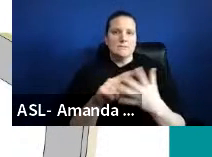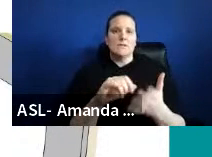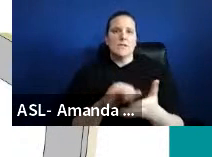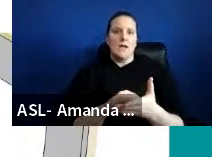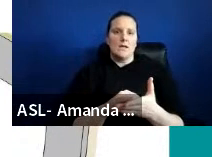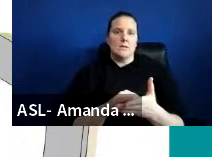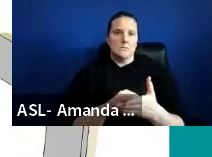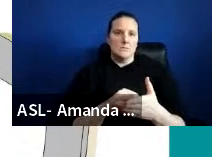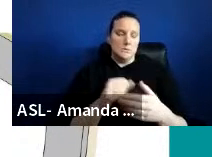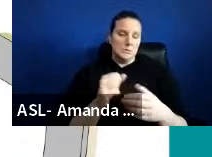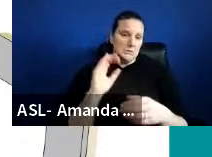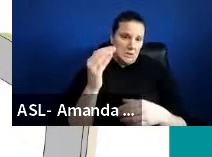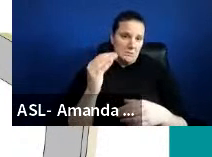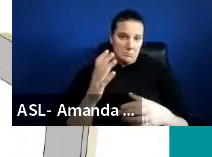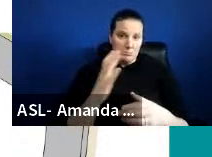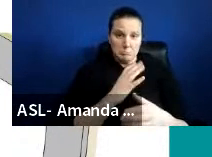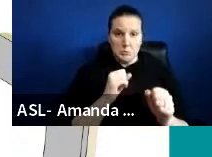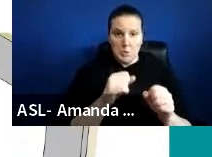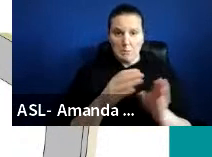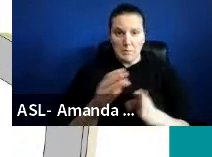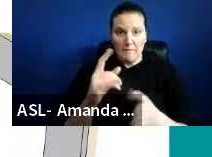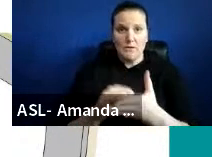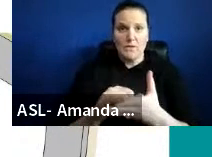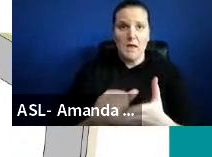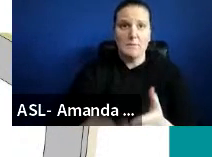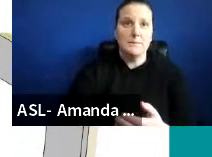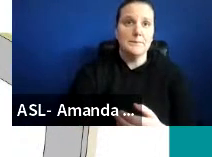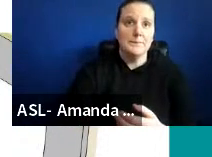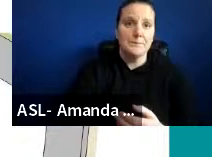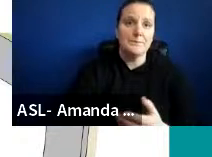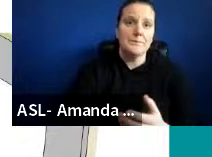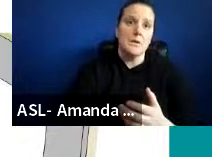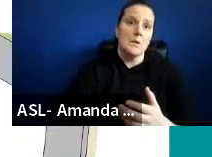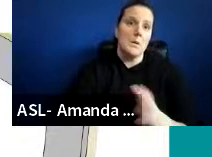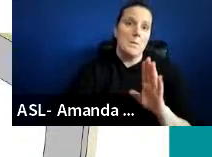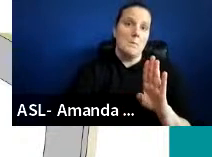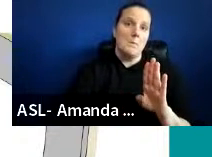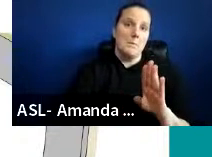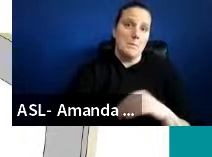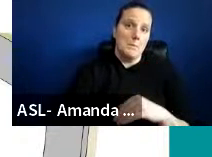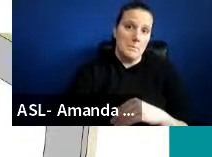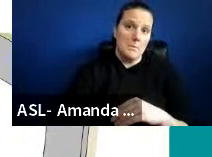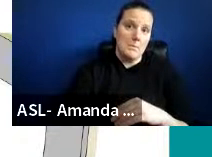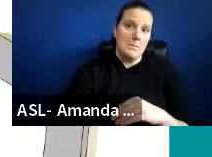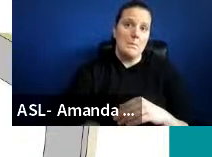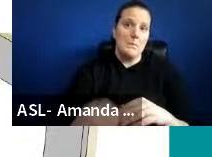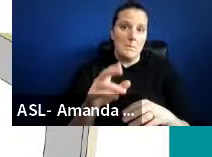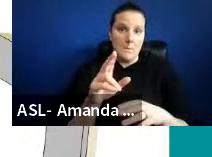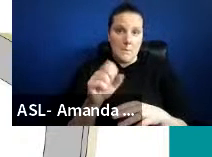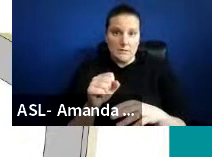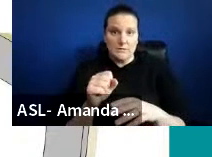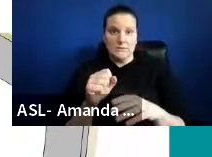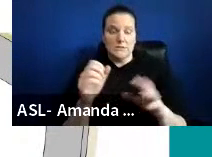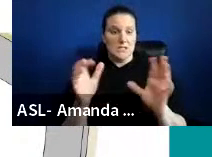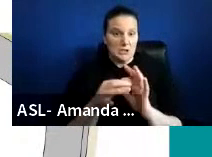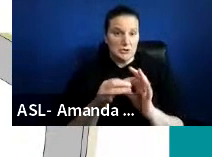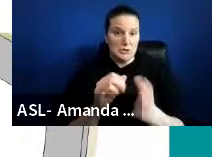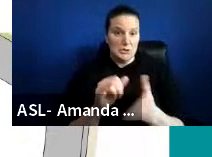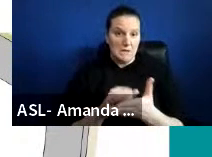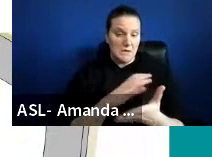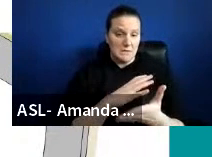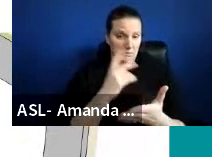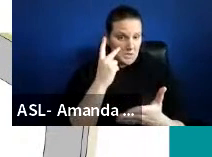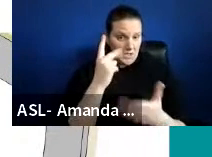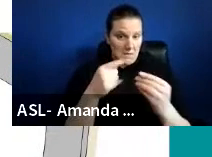it seemed prudent to kind of plan for some sort of bus connection here. So those are the sort of things we're thinking about.